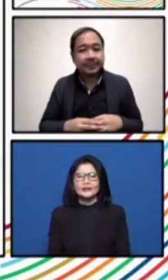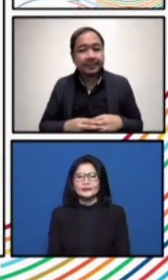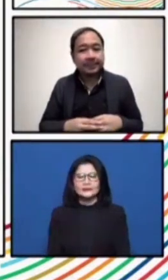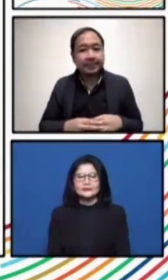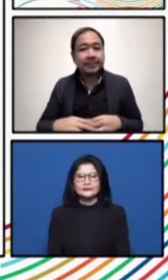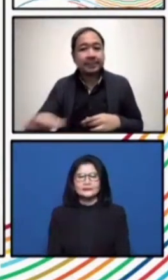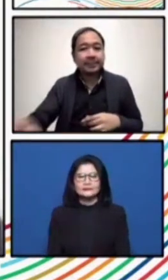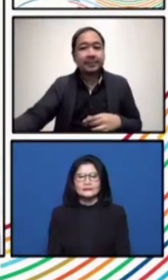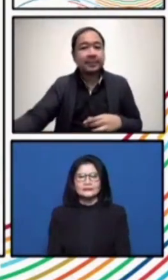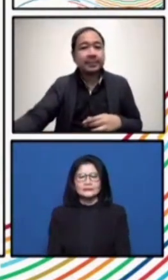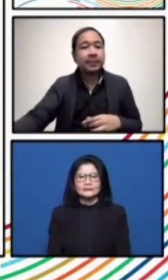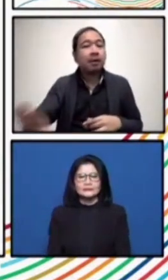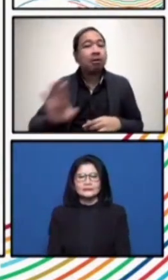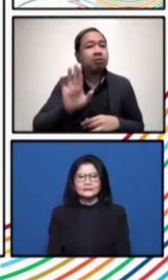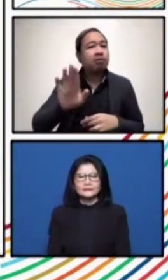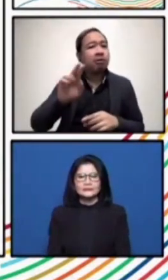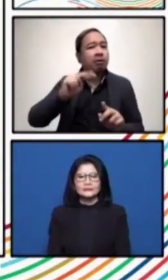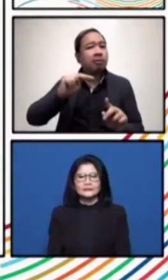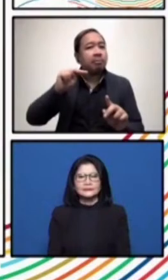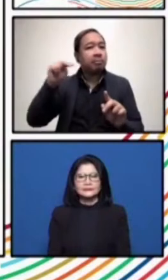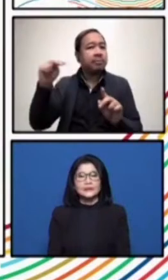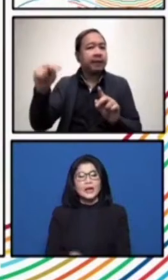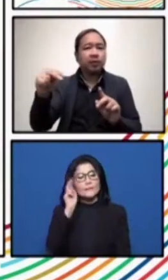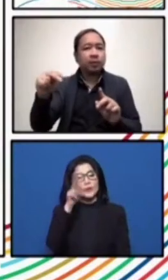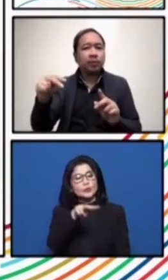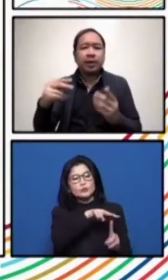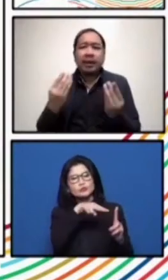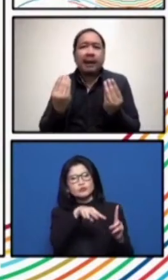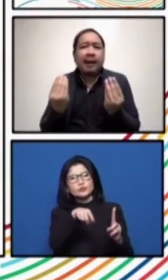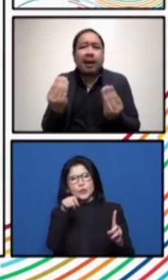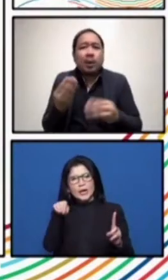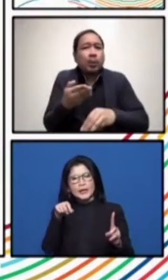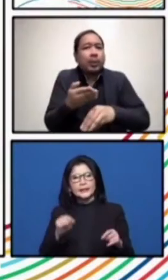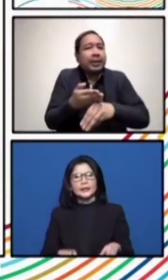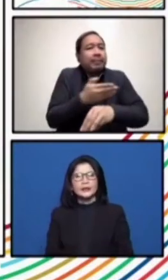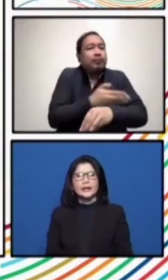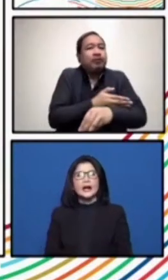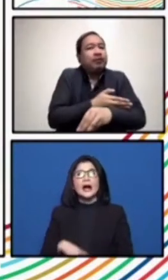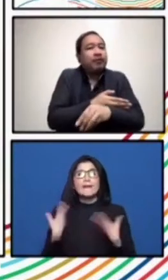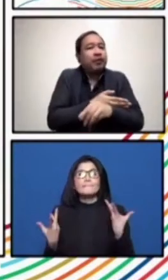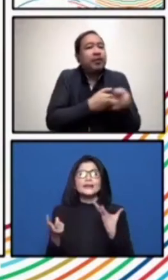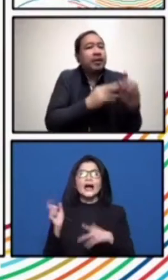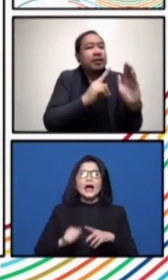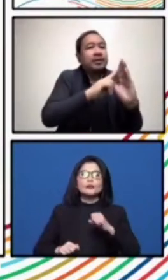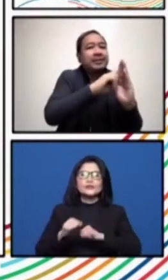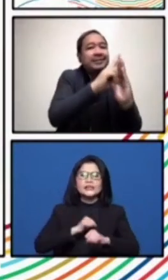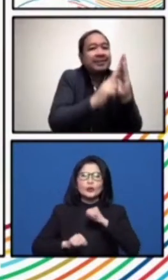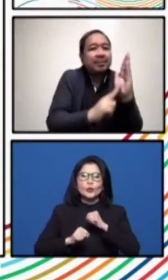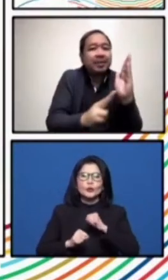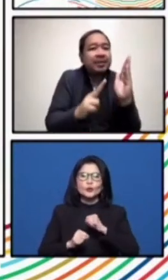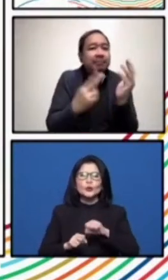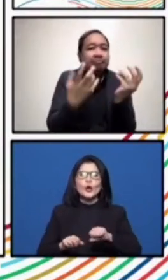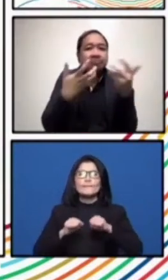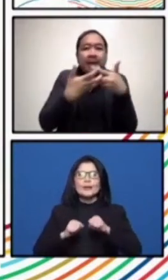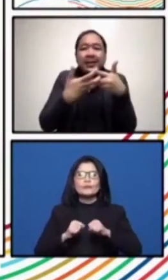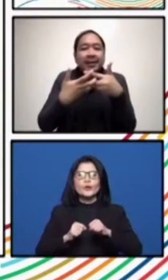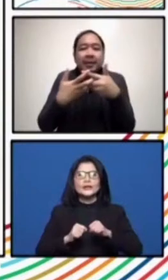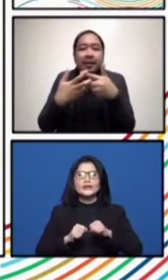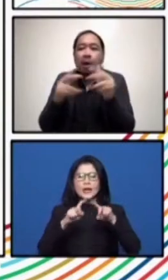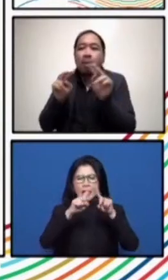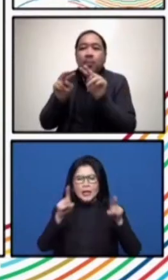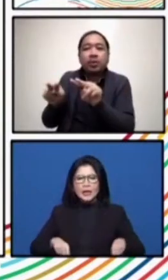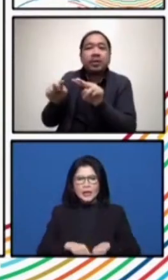is in your view what more needs to be done to strengthen crpd implementation and monitoring at the national level